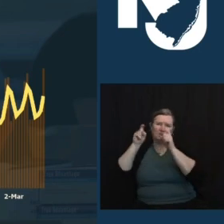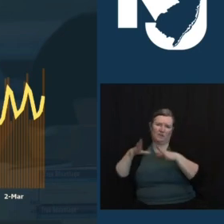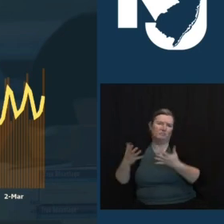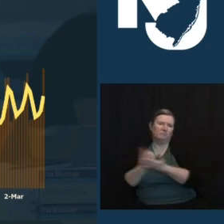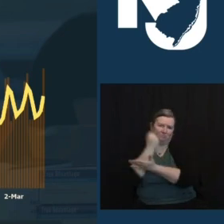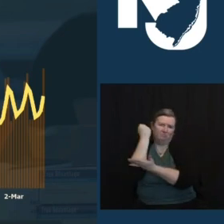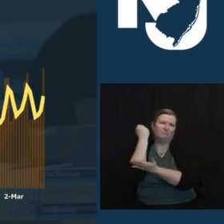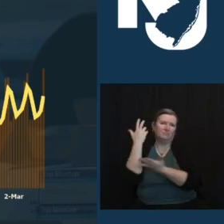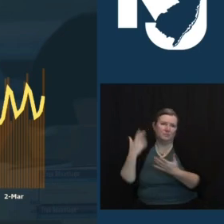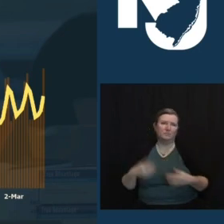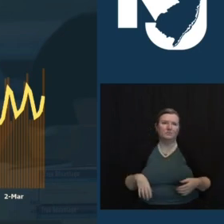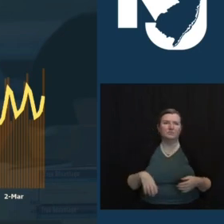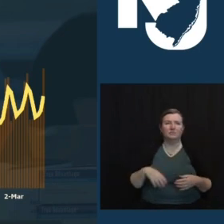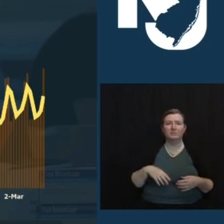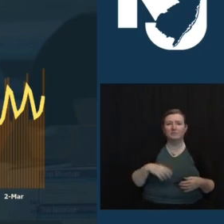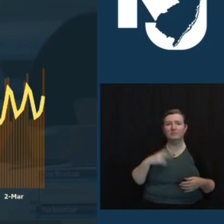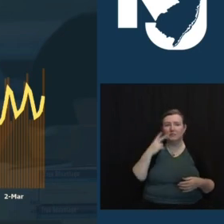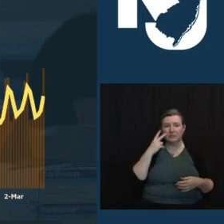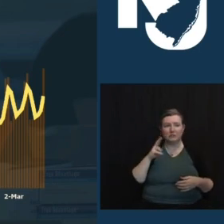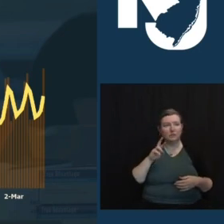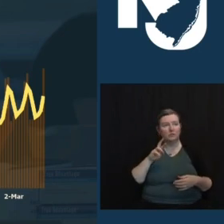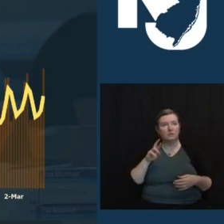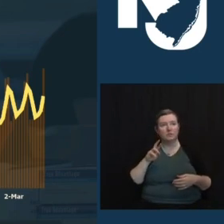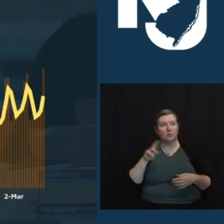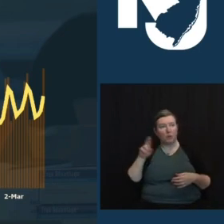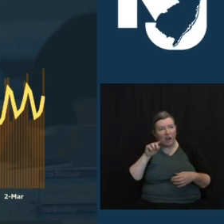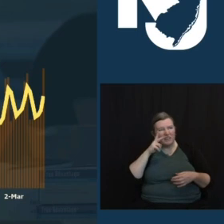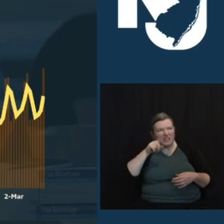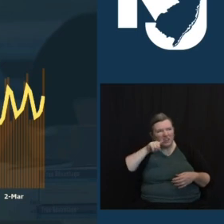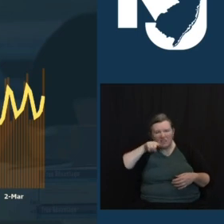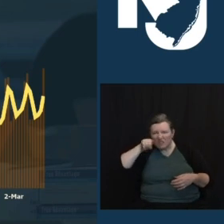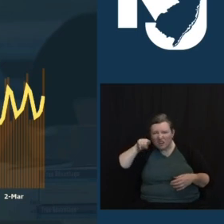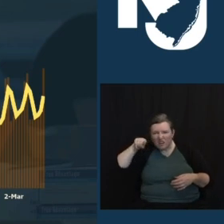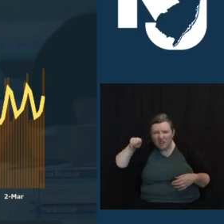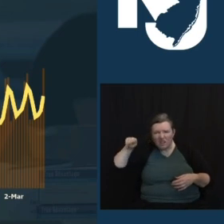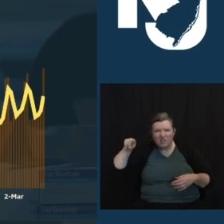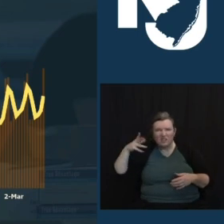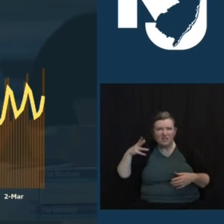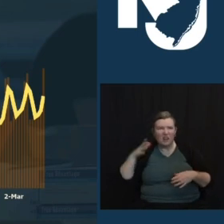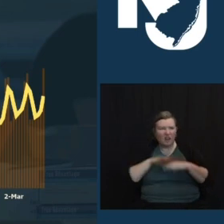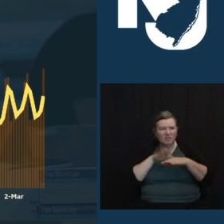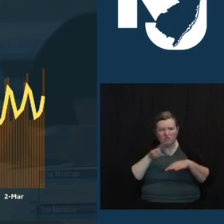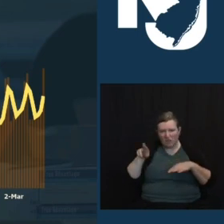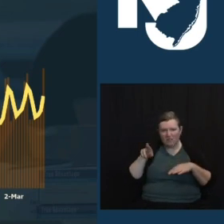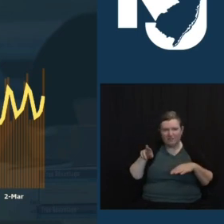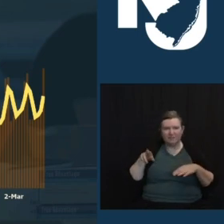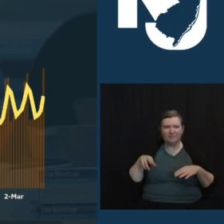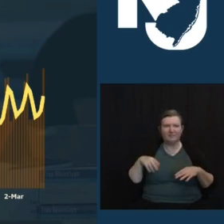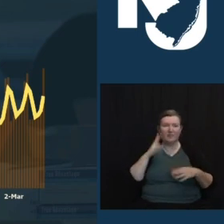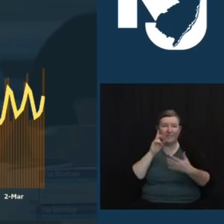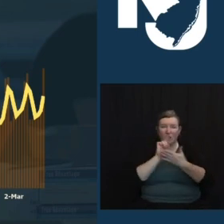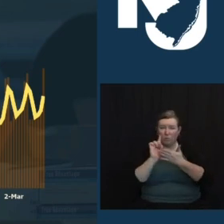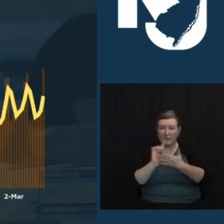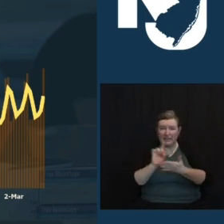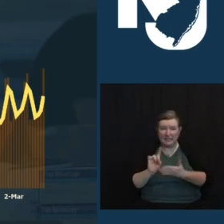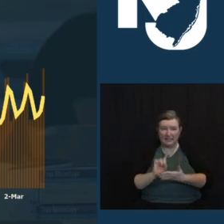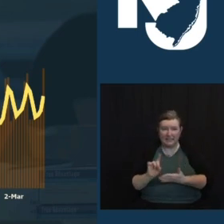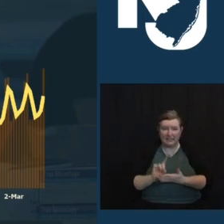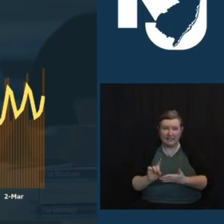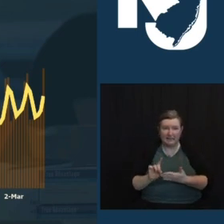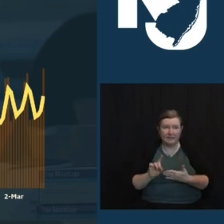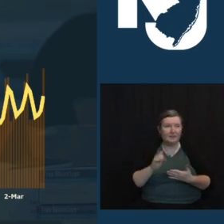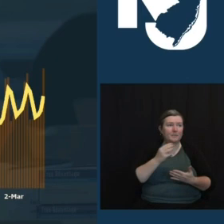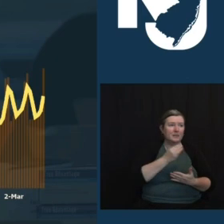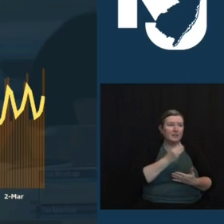those, the right half of that sawtooth graph, and that what you see every week is weekdays, you're getting 6, 7,